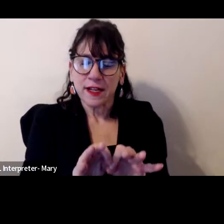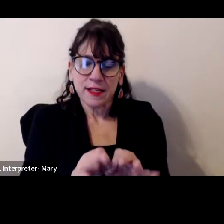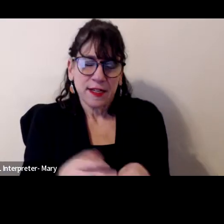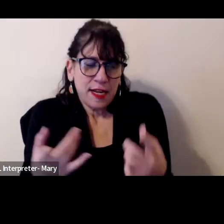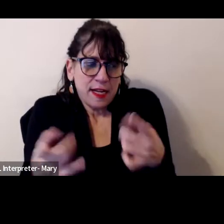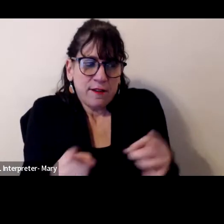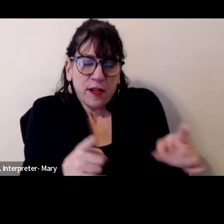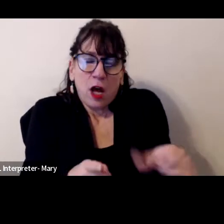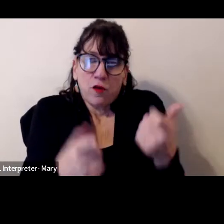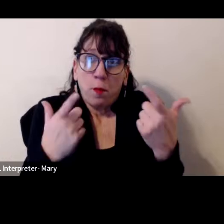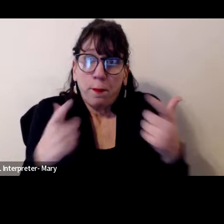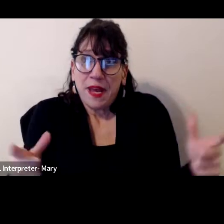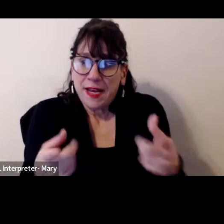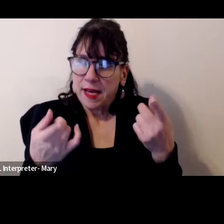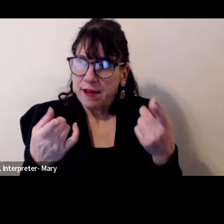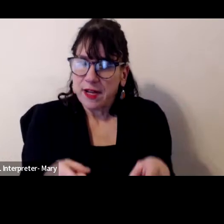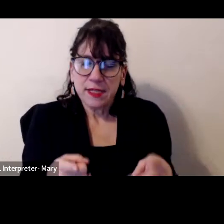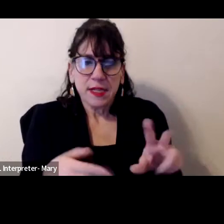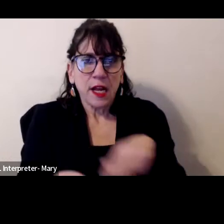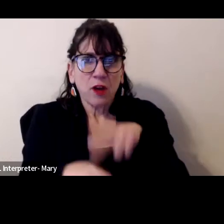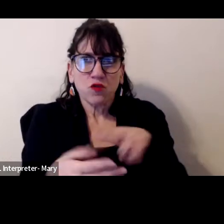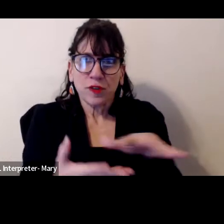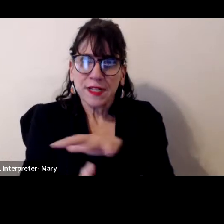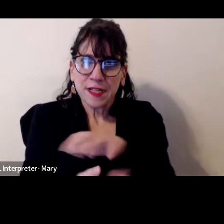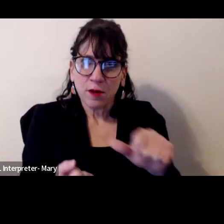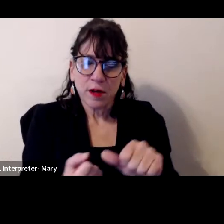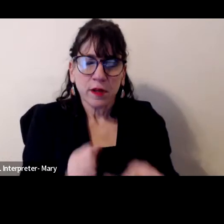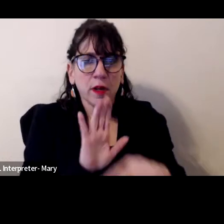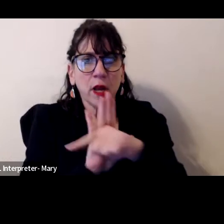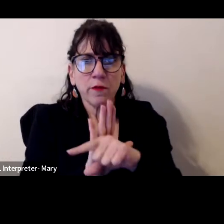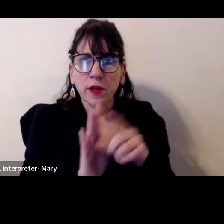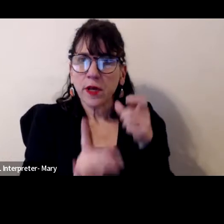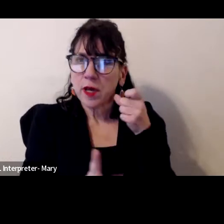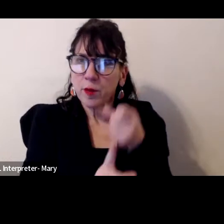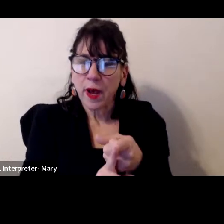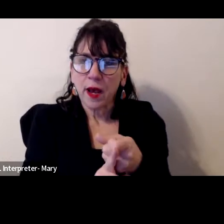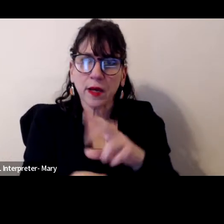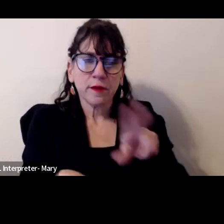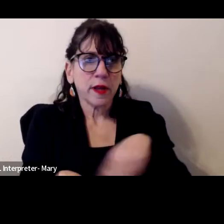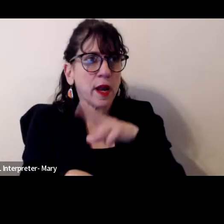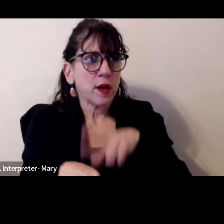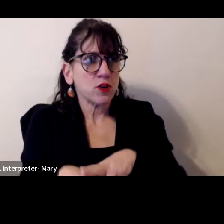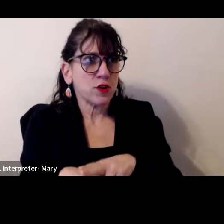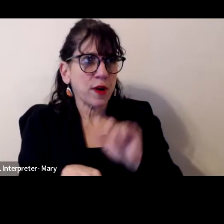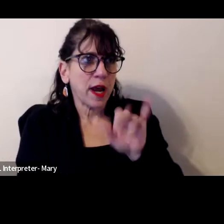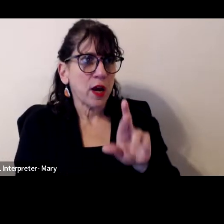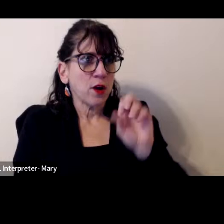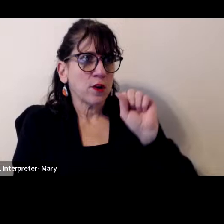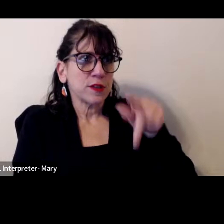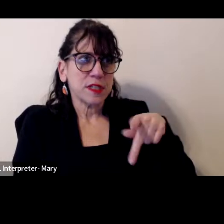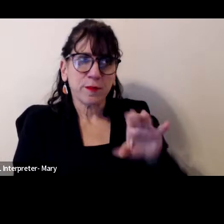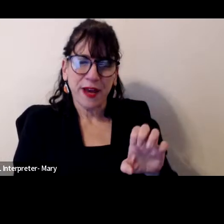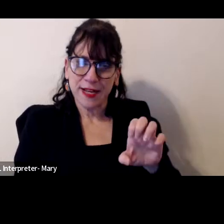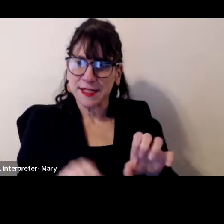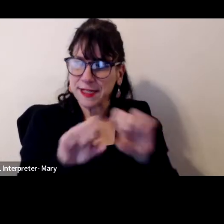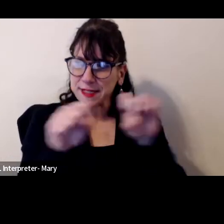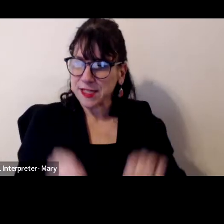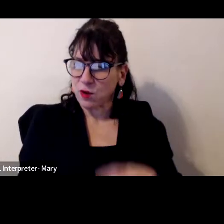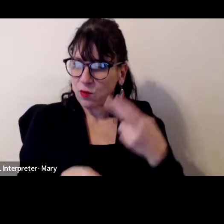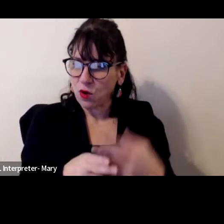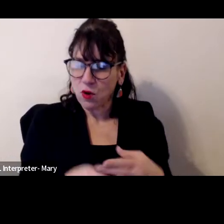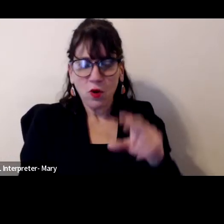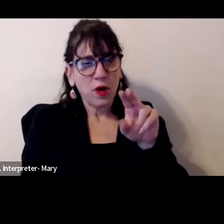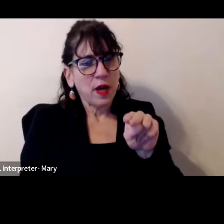major events or natural disasters that adversely impact the national airspace system known as the NAS,